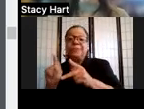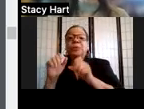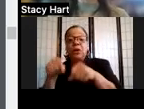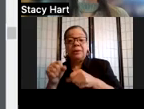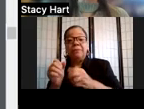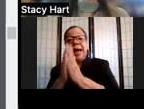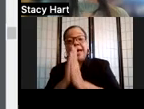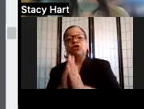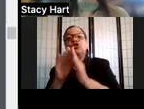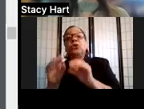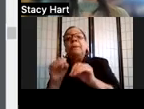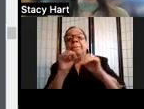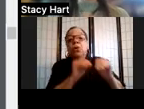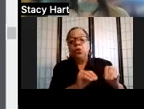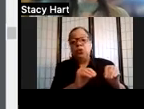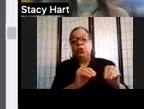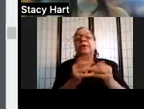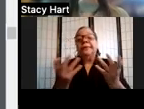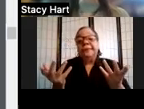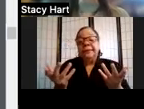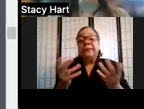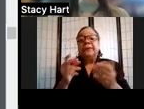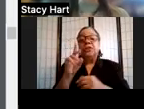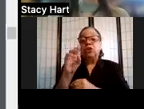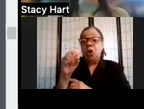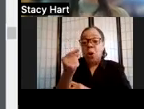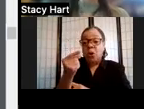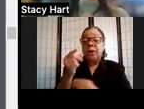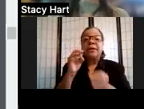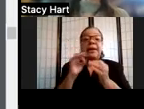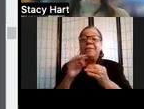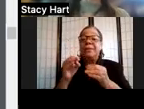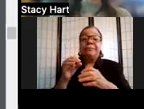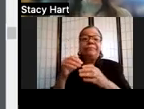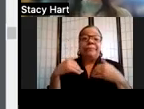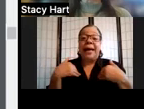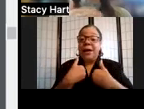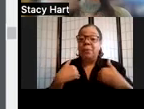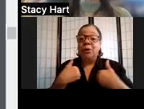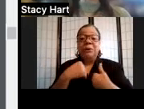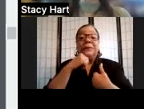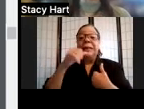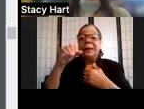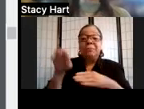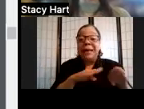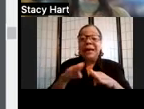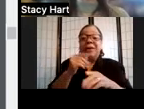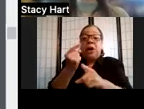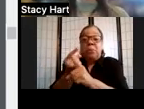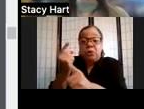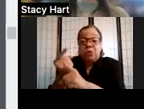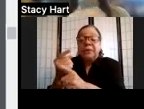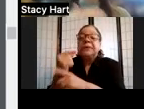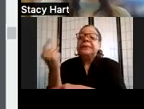of others. So if the animal is misbehaving, the organization, someone in the